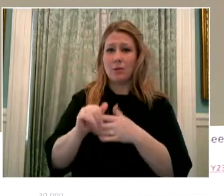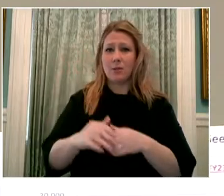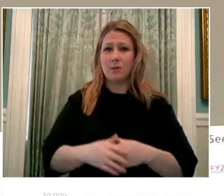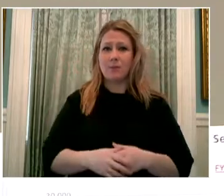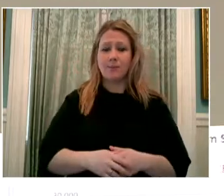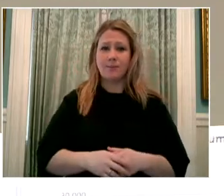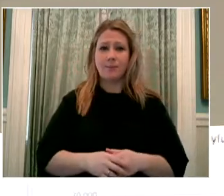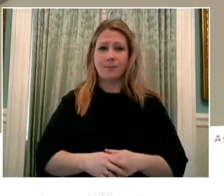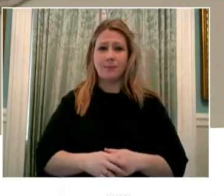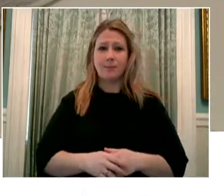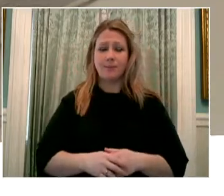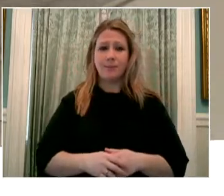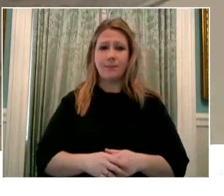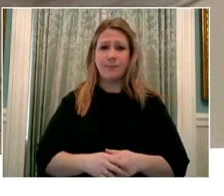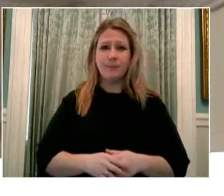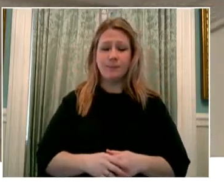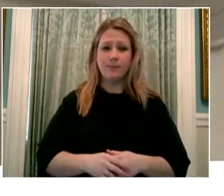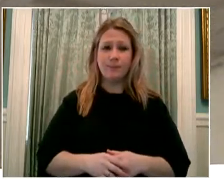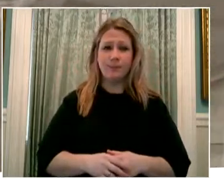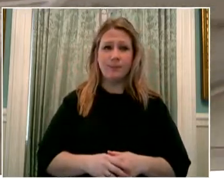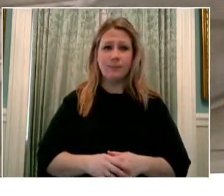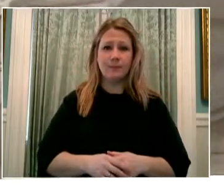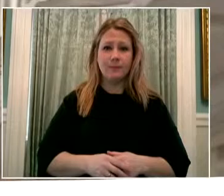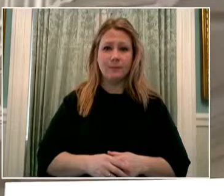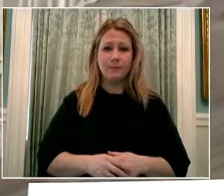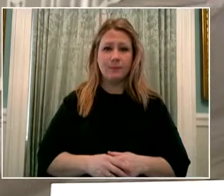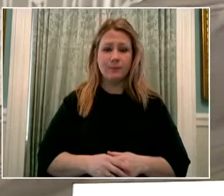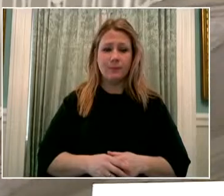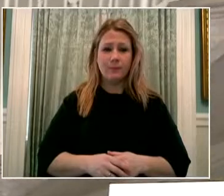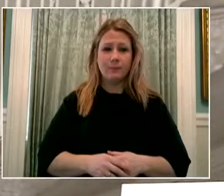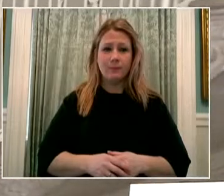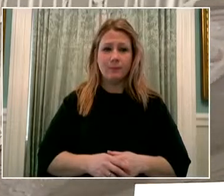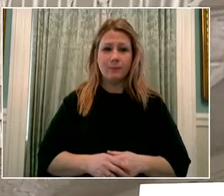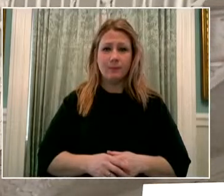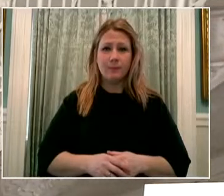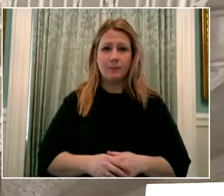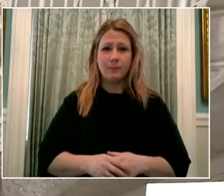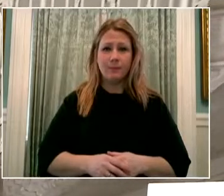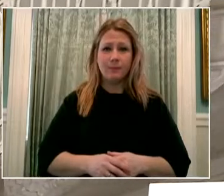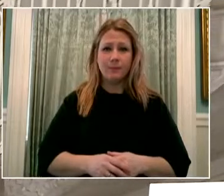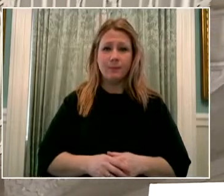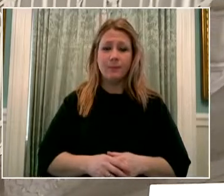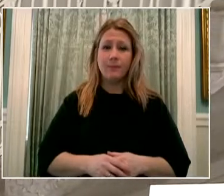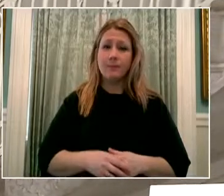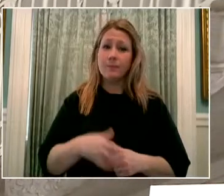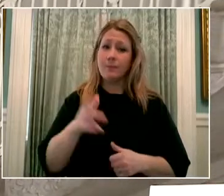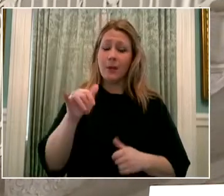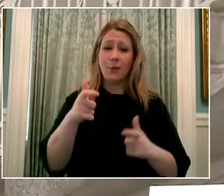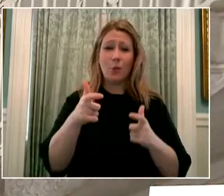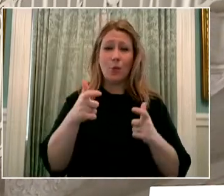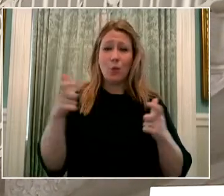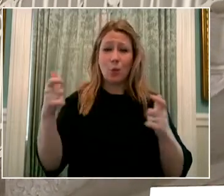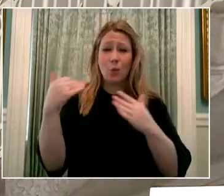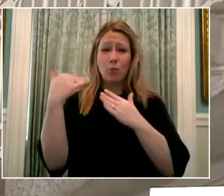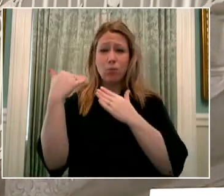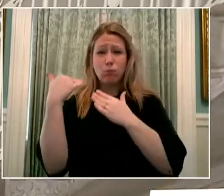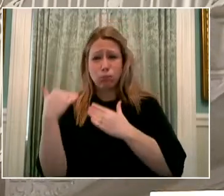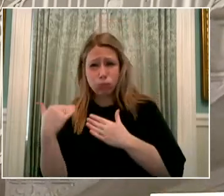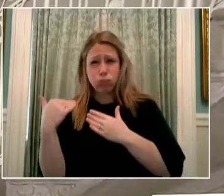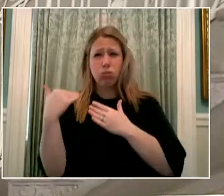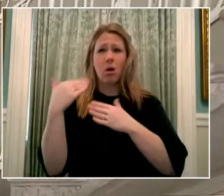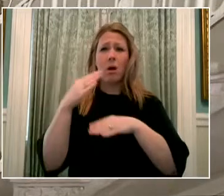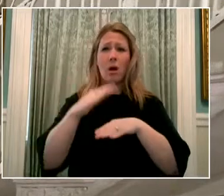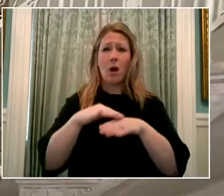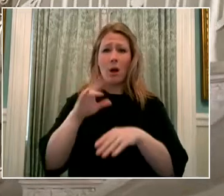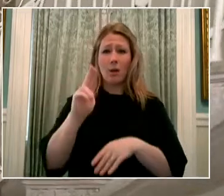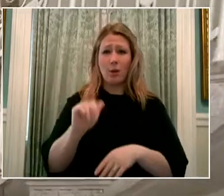billion. Again, as I said, it is a huge burden on the city. It is a huge